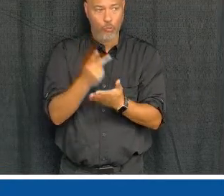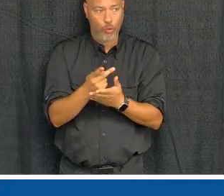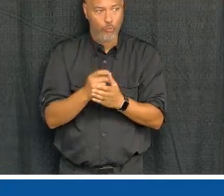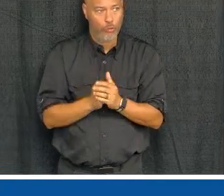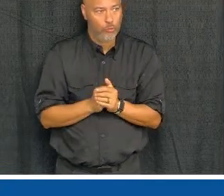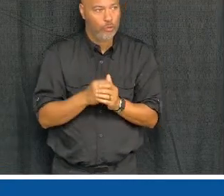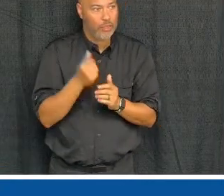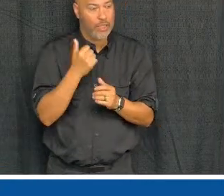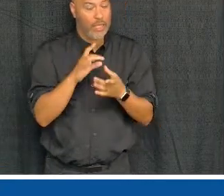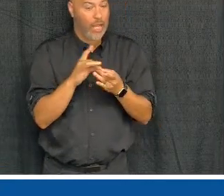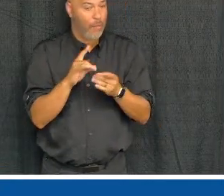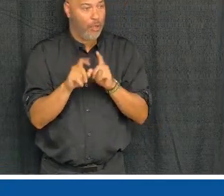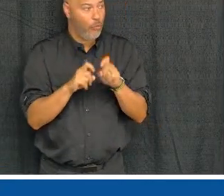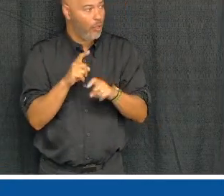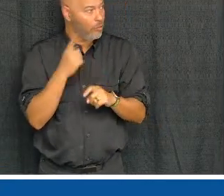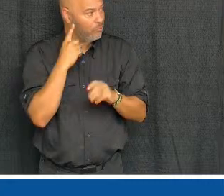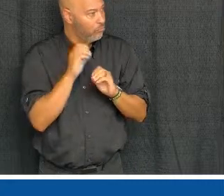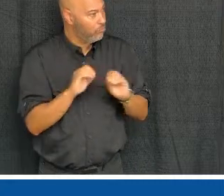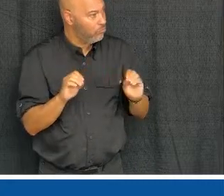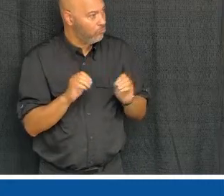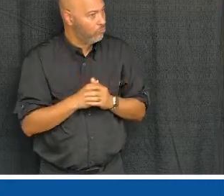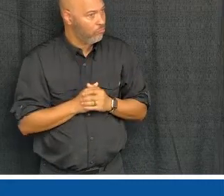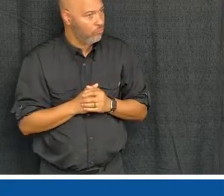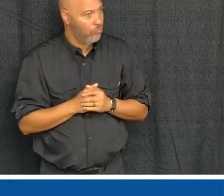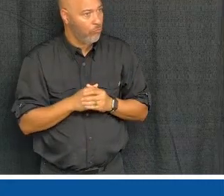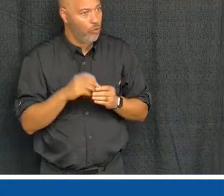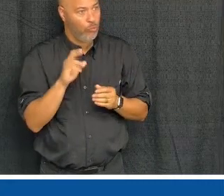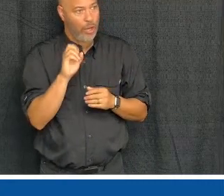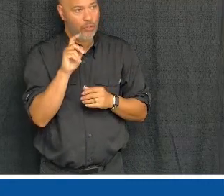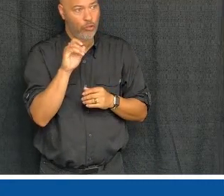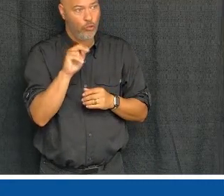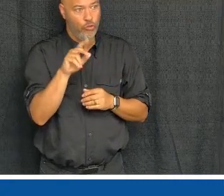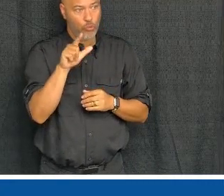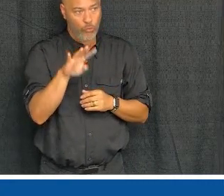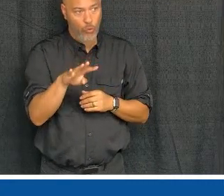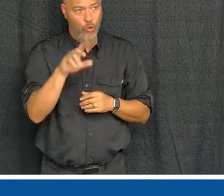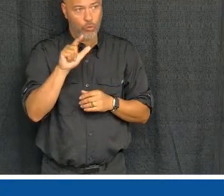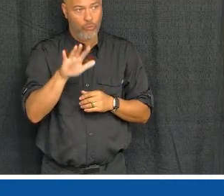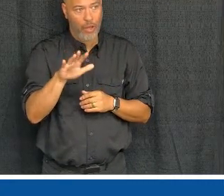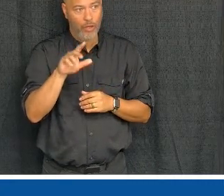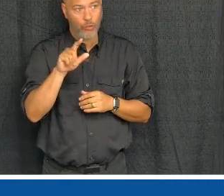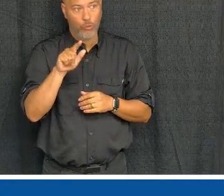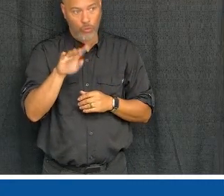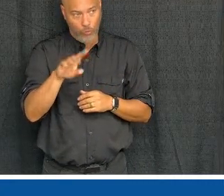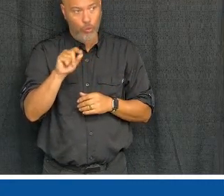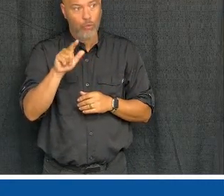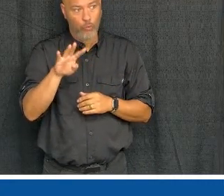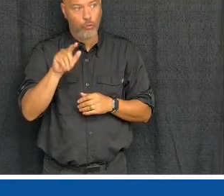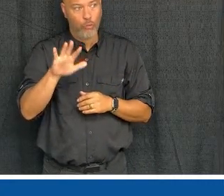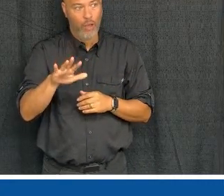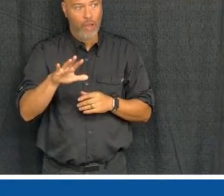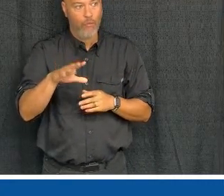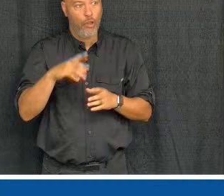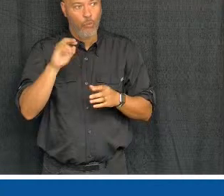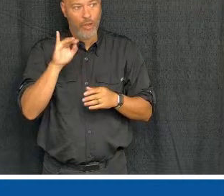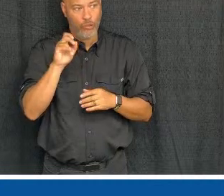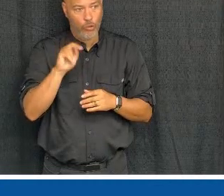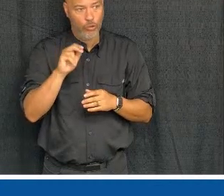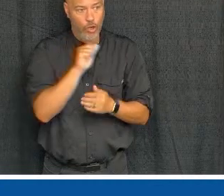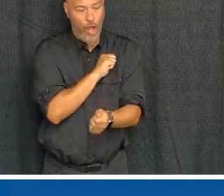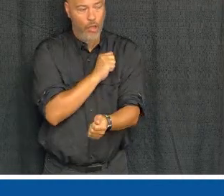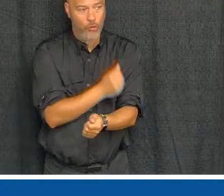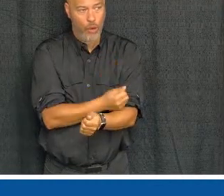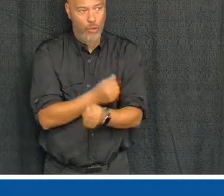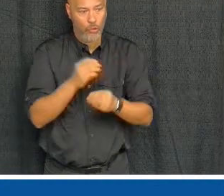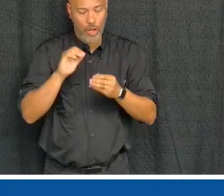or question? Seeing none, Chairperson Streetman. Resolution 24, 2024, 25, resolution